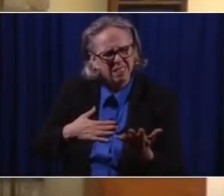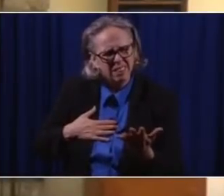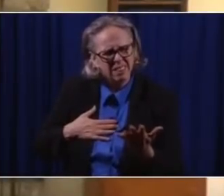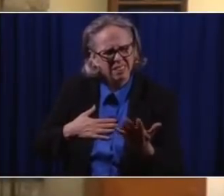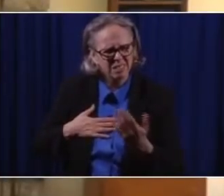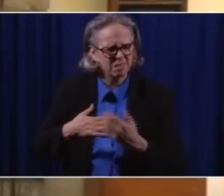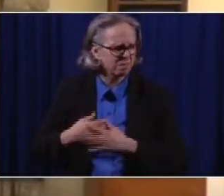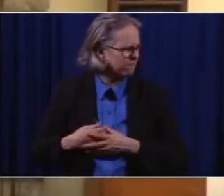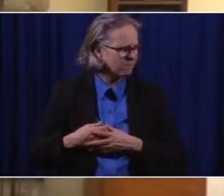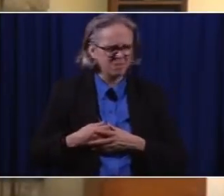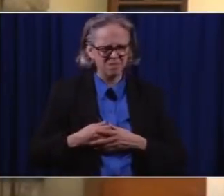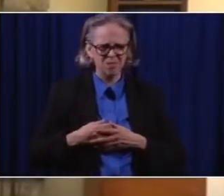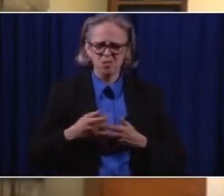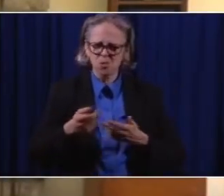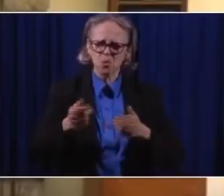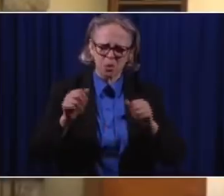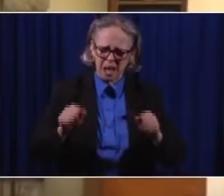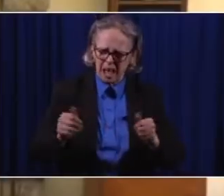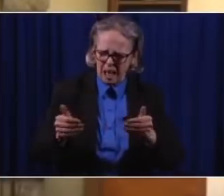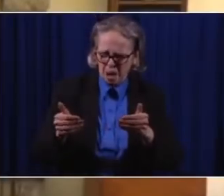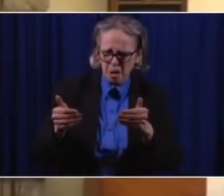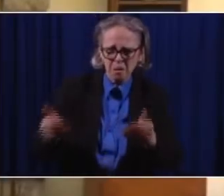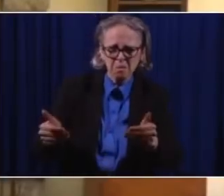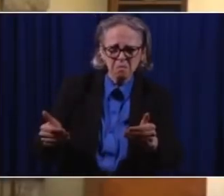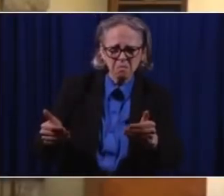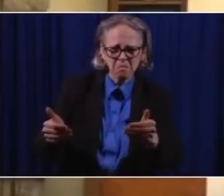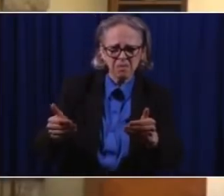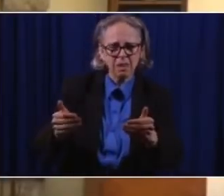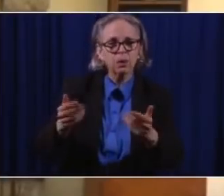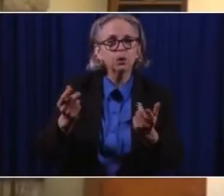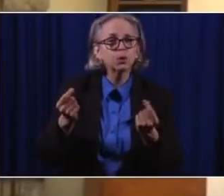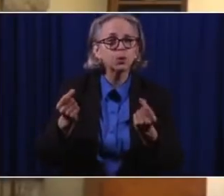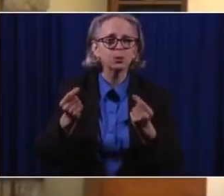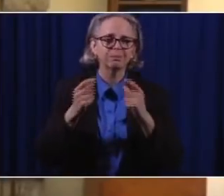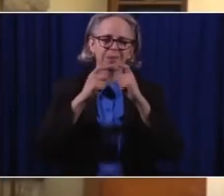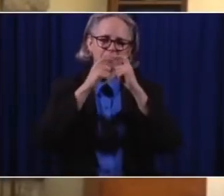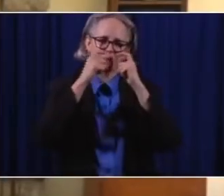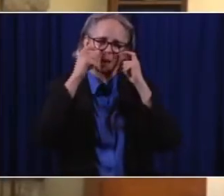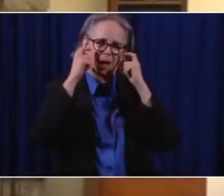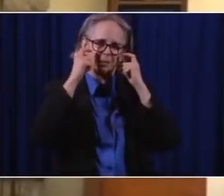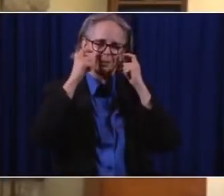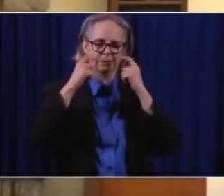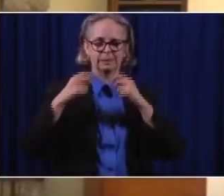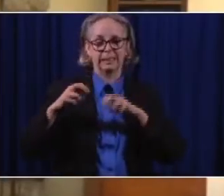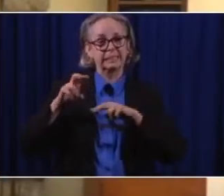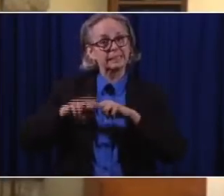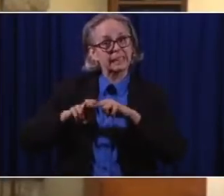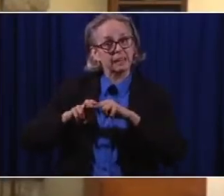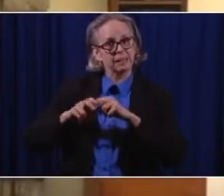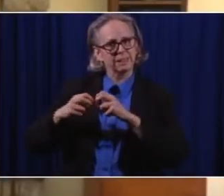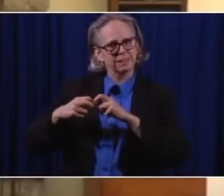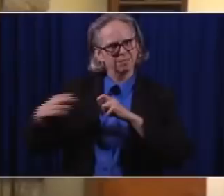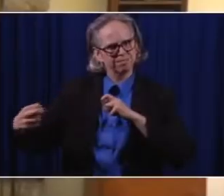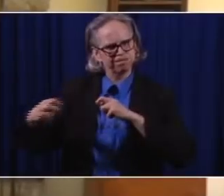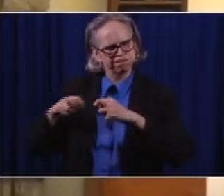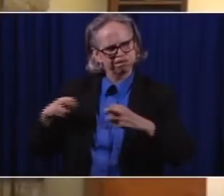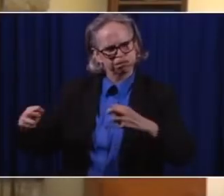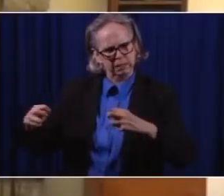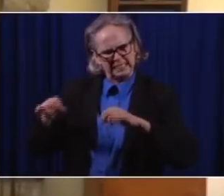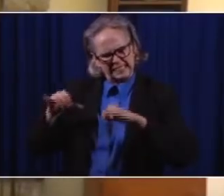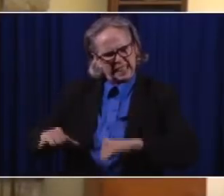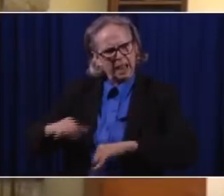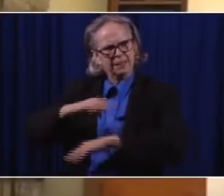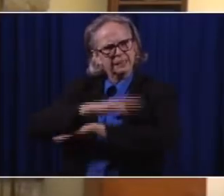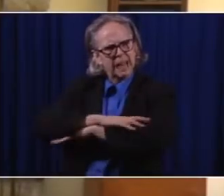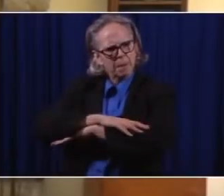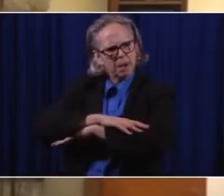but, wear a mask. Stay at the table just like you would at a restaurant. Don't go dance.